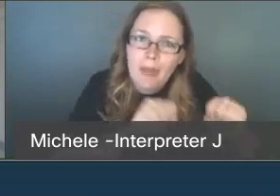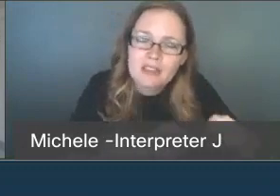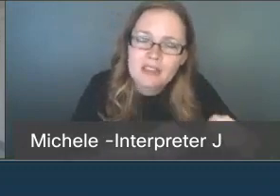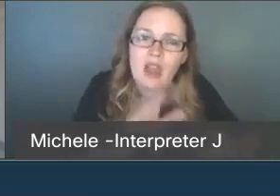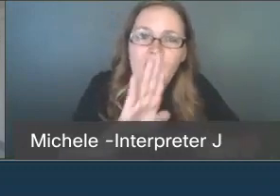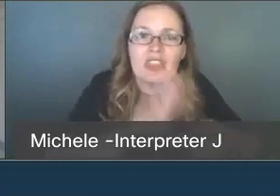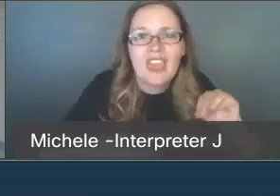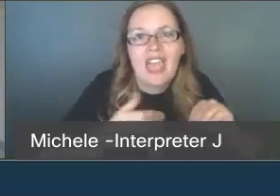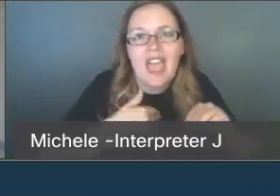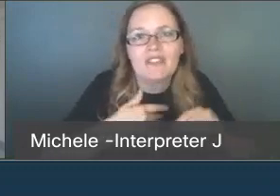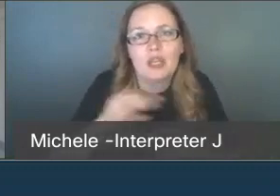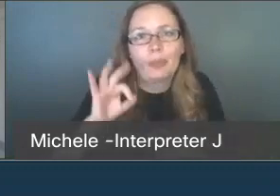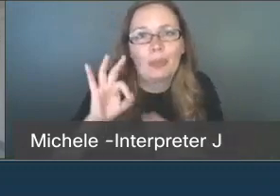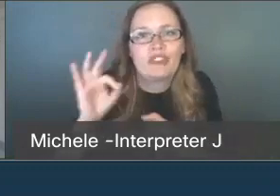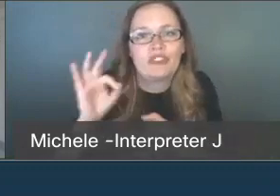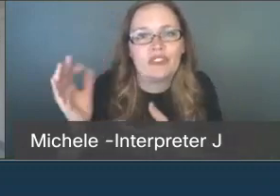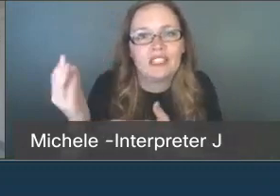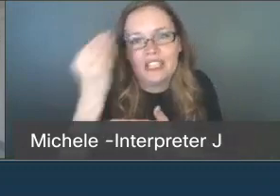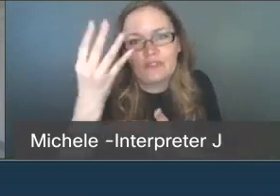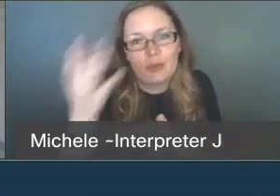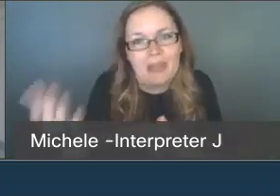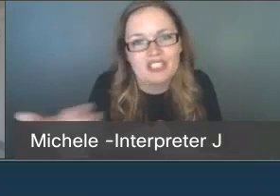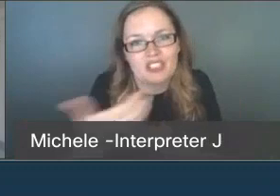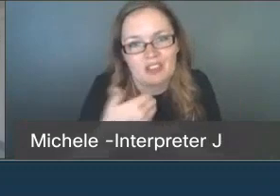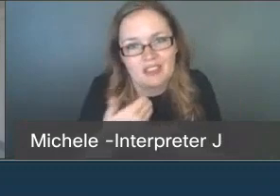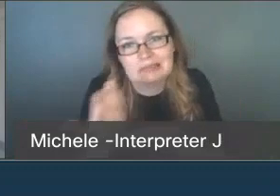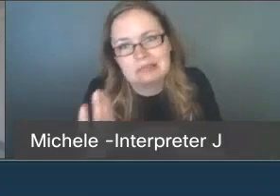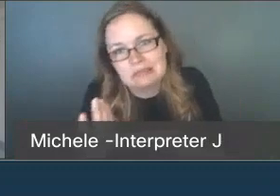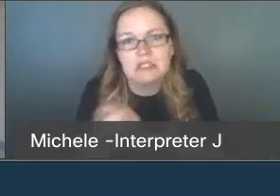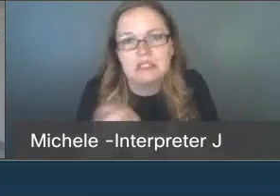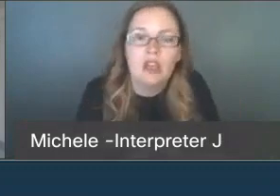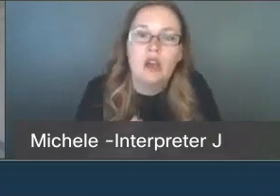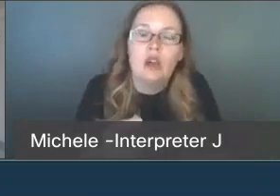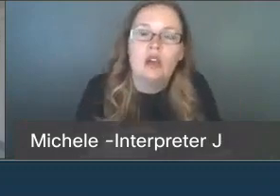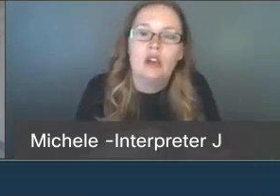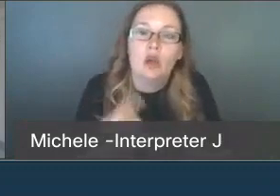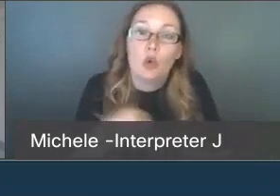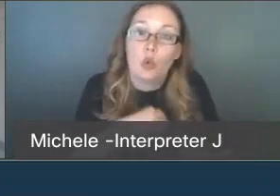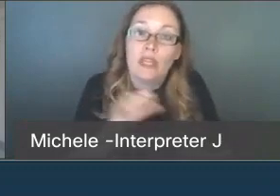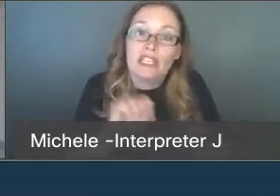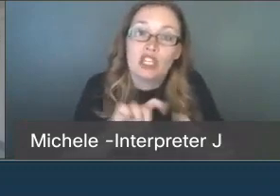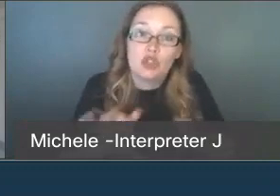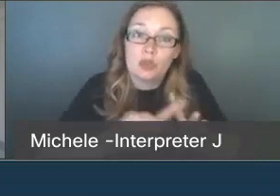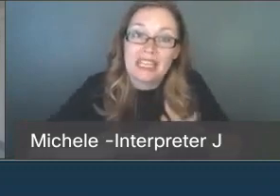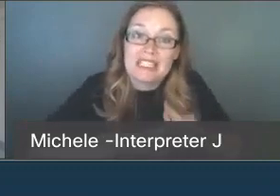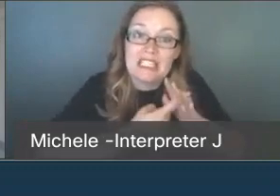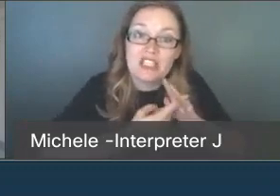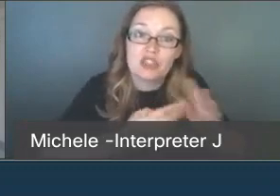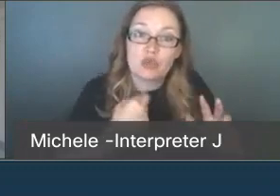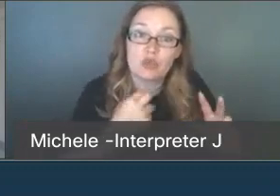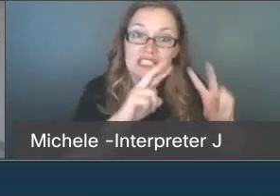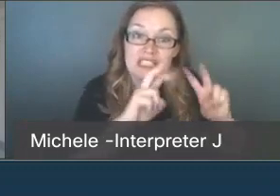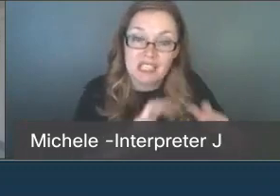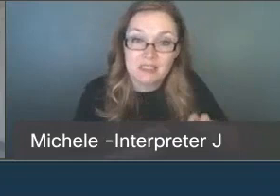ideal information, if that actually makes sense. Because we can do an initial risk assessment, and as I